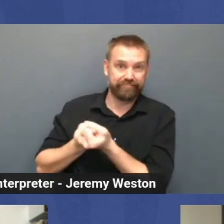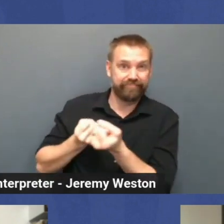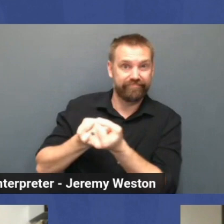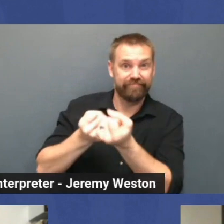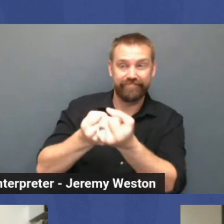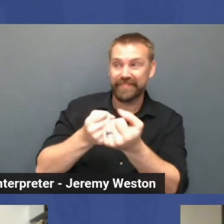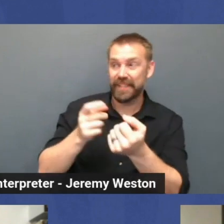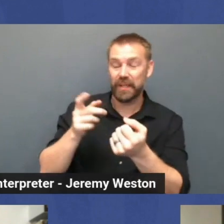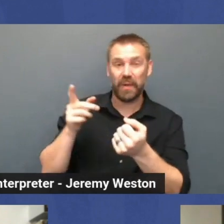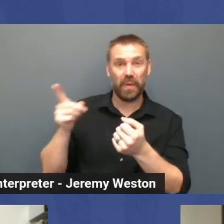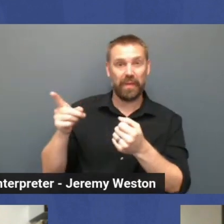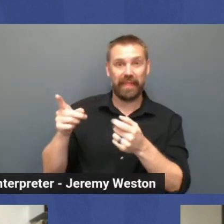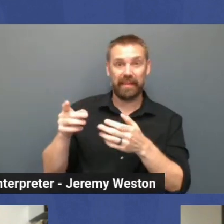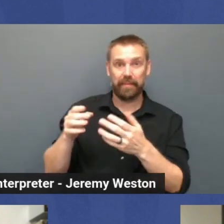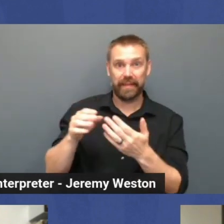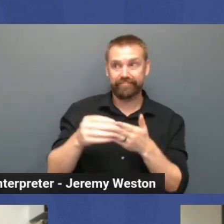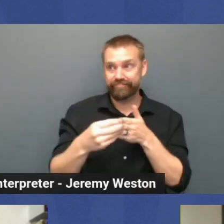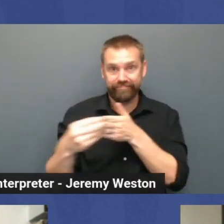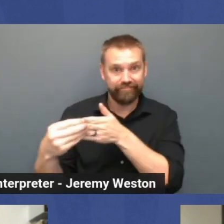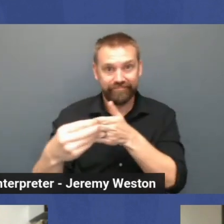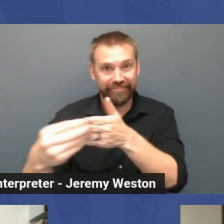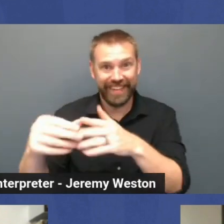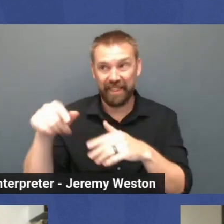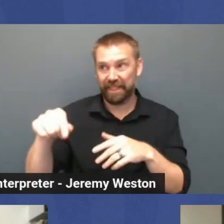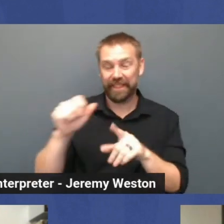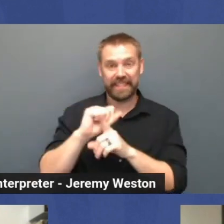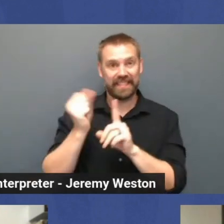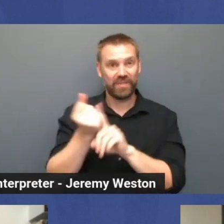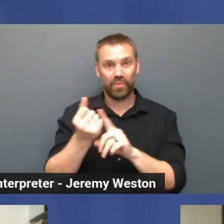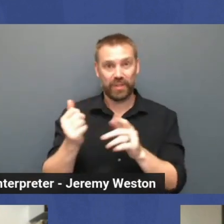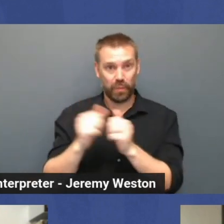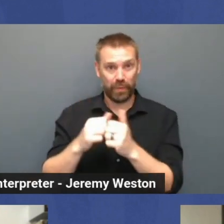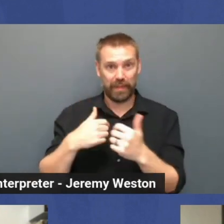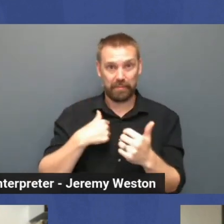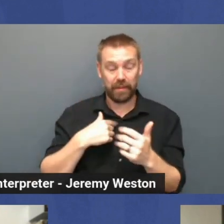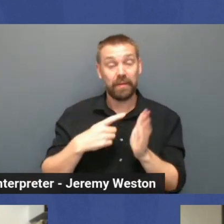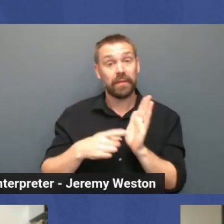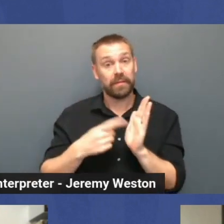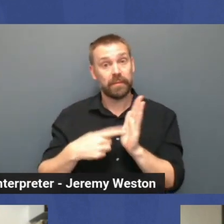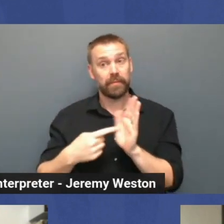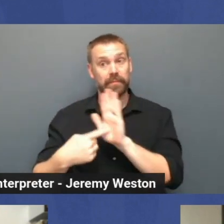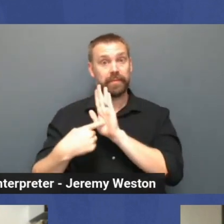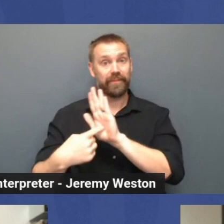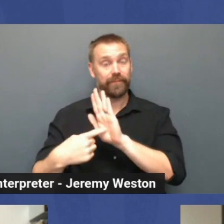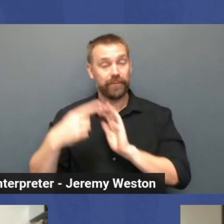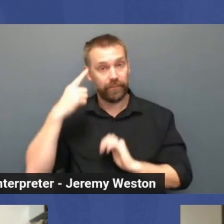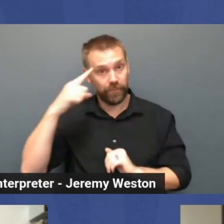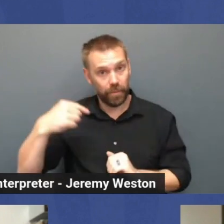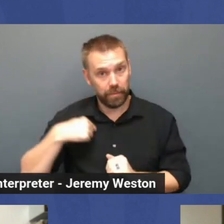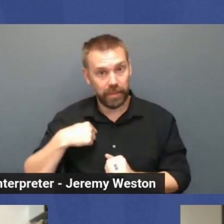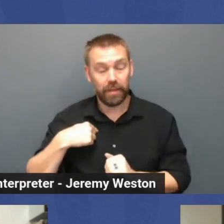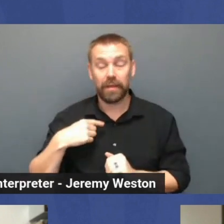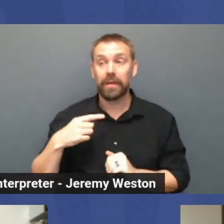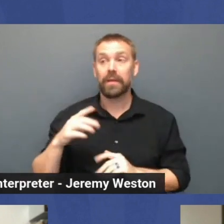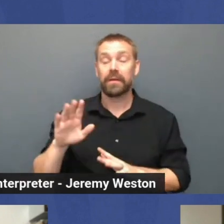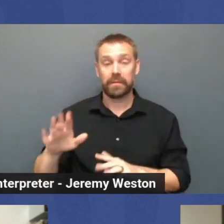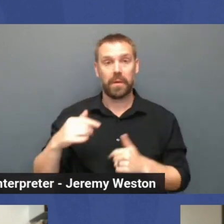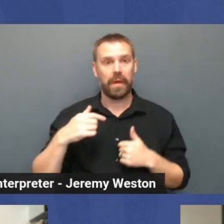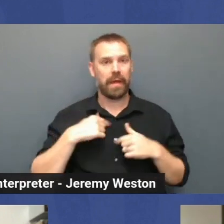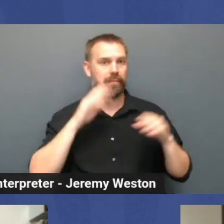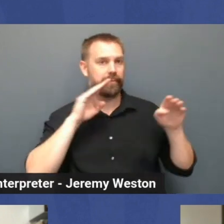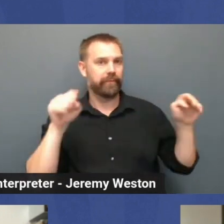entire situation with me and at times on my behalf so that I could focus on my